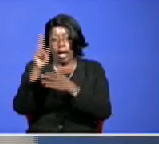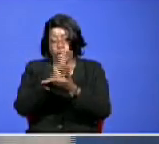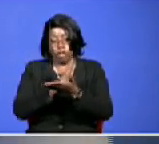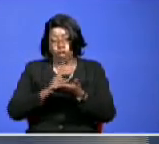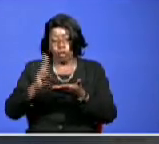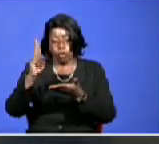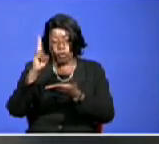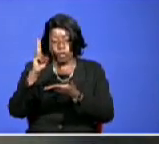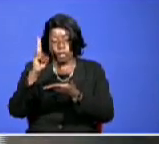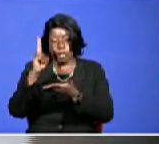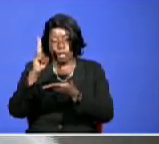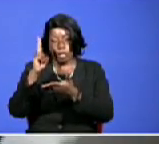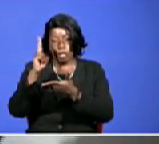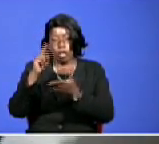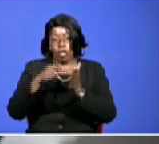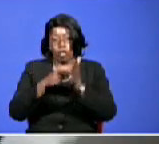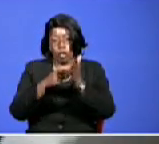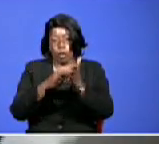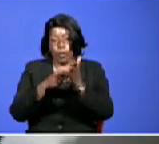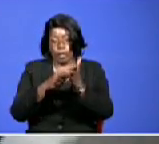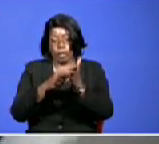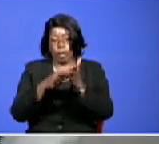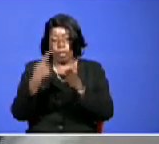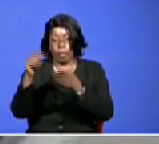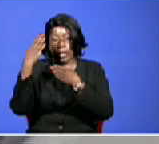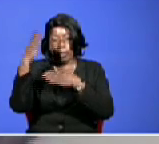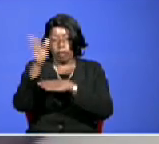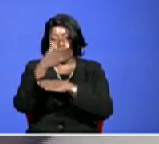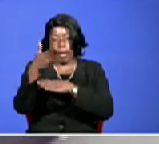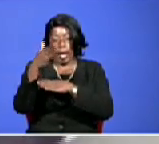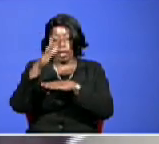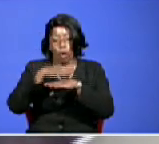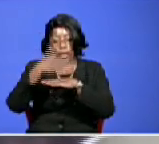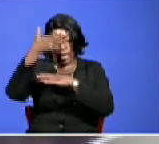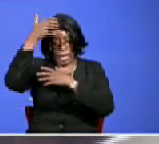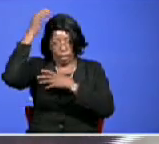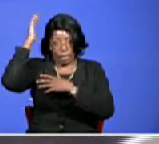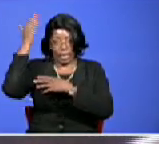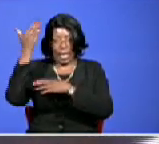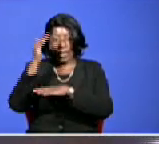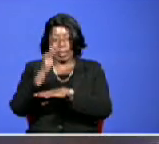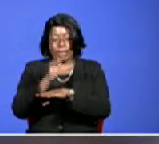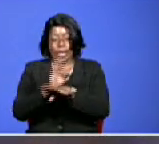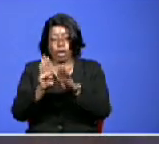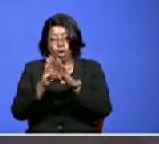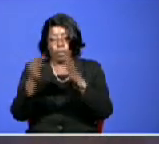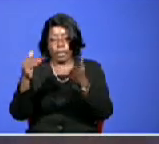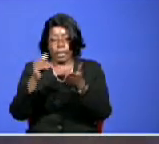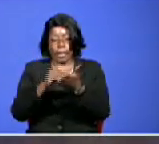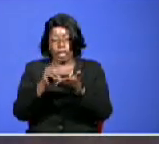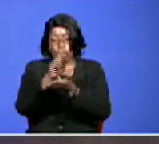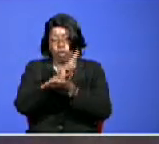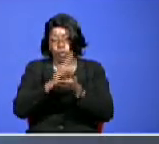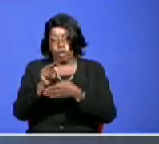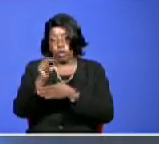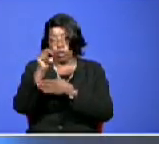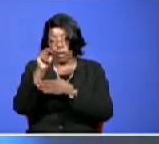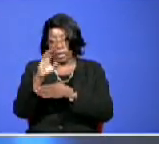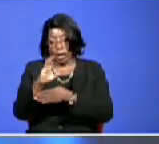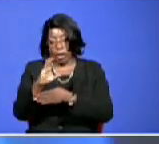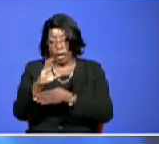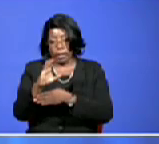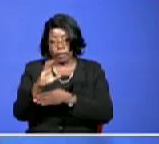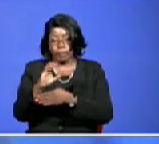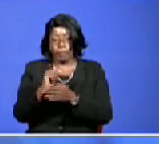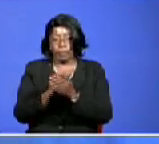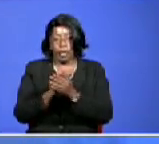of Miami Hurricanes donning Bahamian flag stickers on their helmets last night in their ACC opener against the University of North Carolina. Another